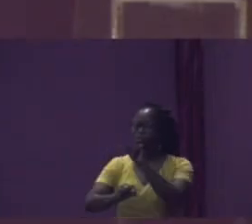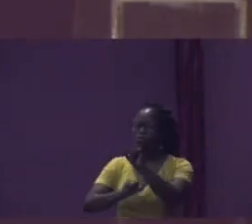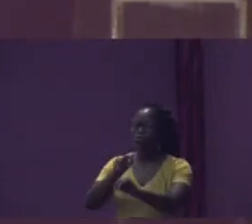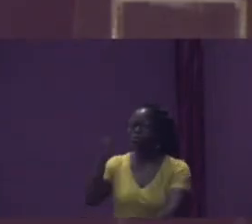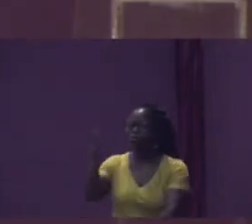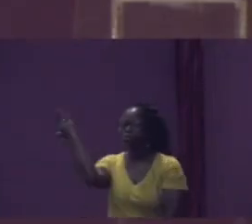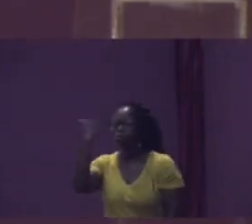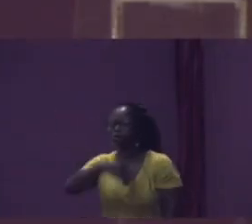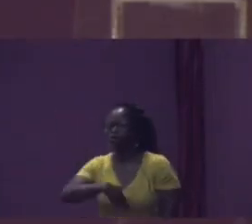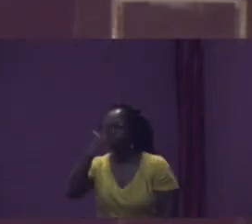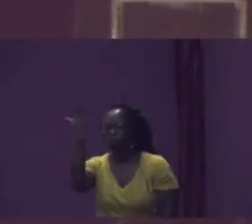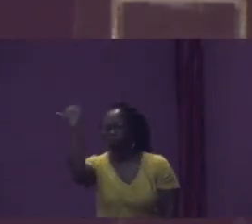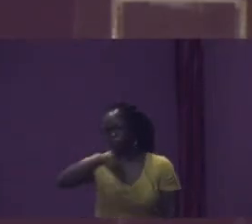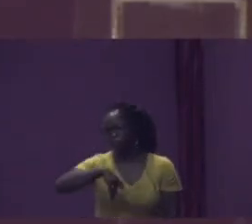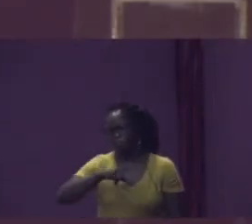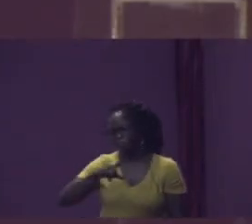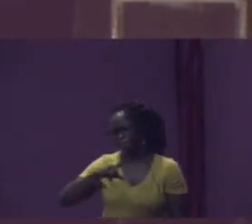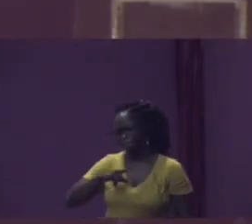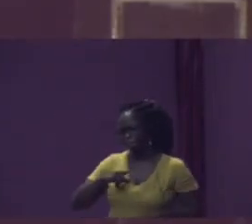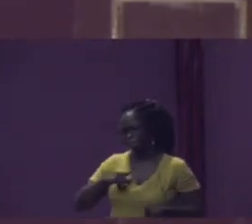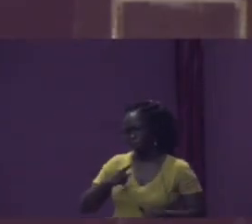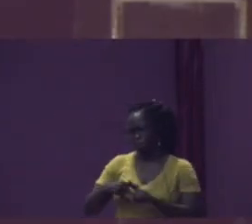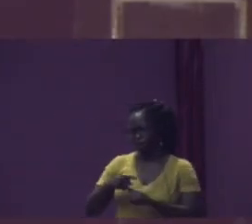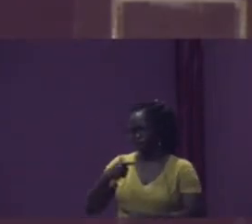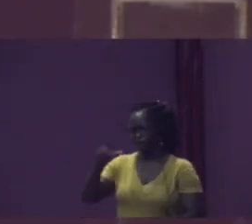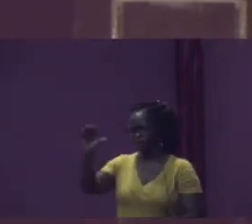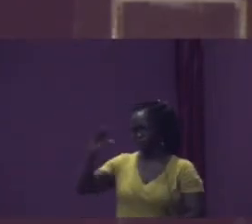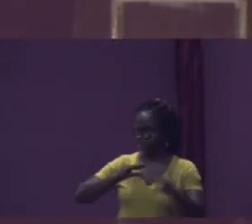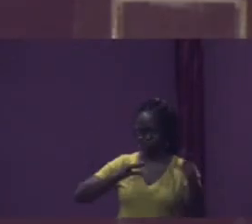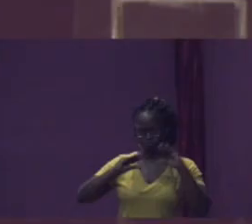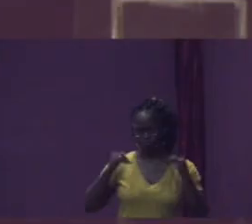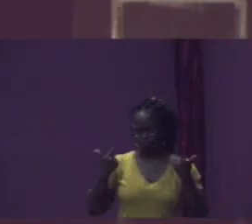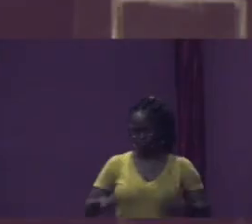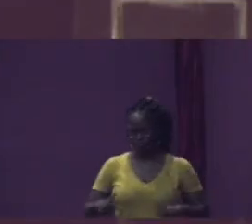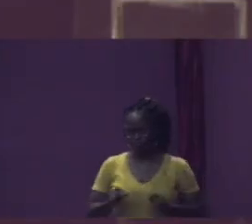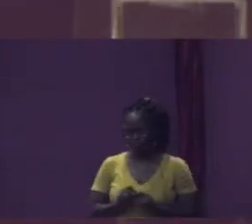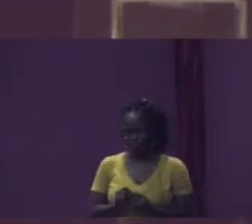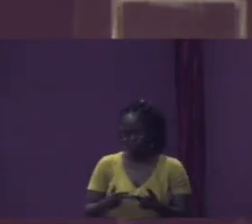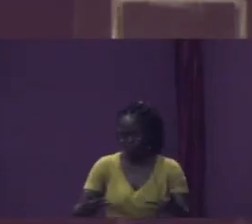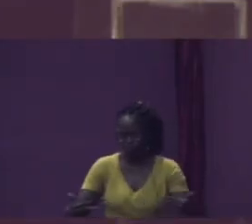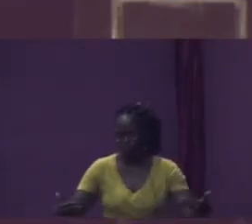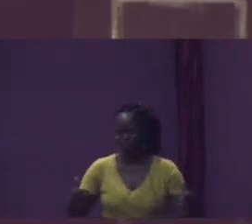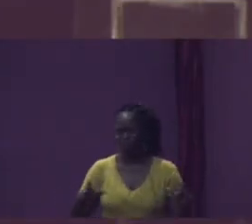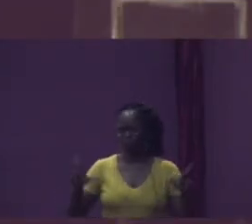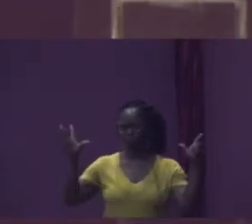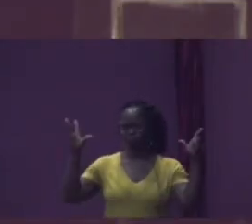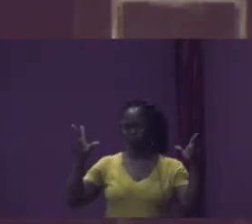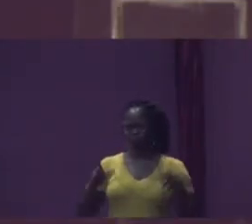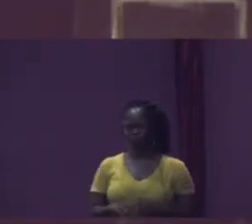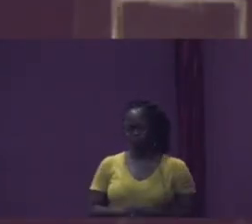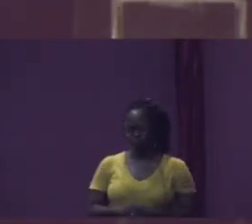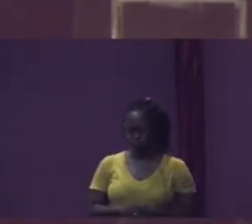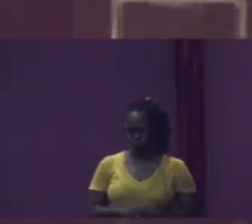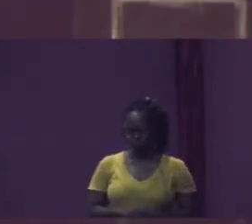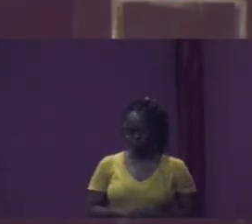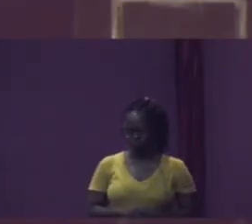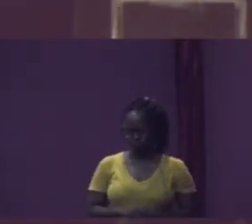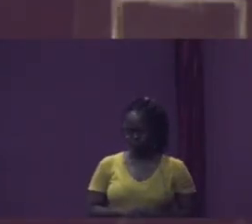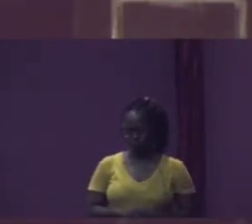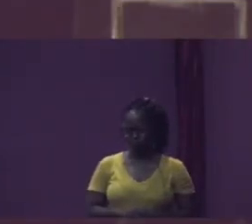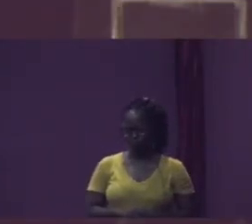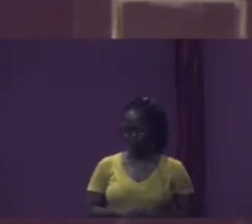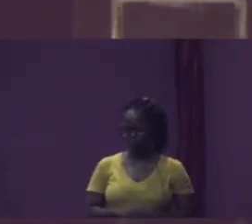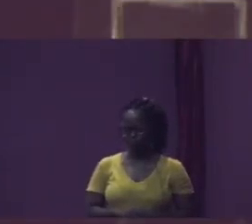In some cases, the care is withheld, but in some cases, it's just not available.